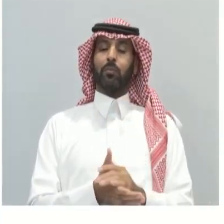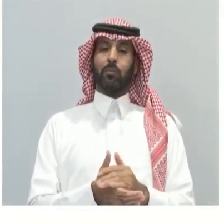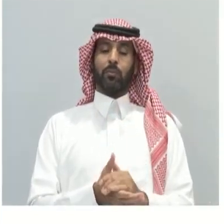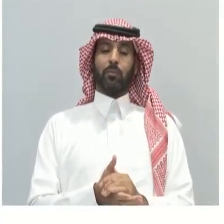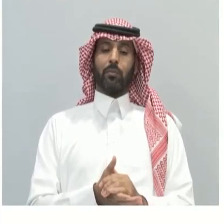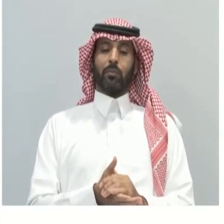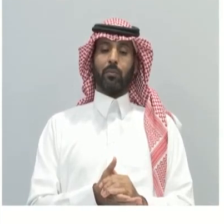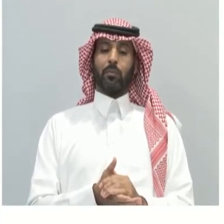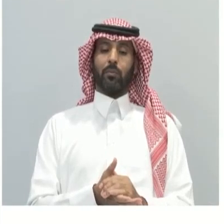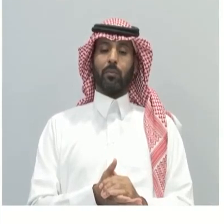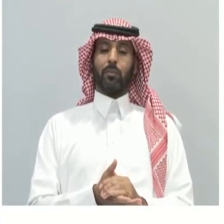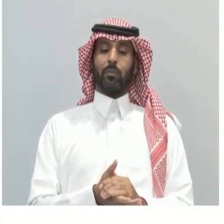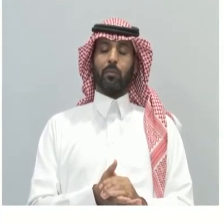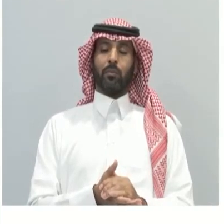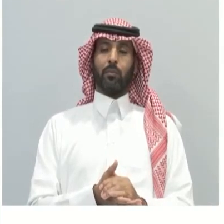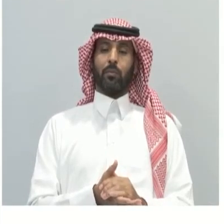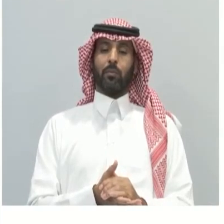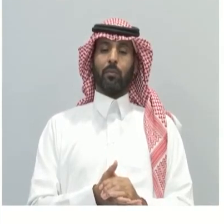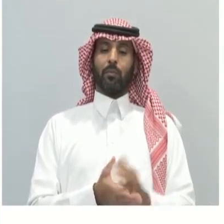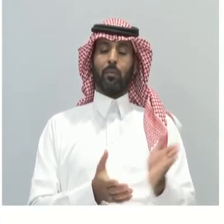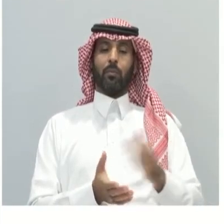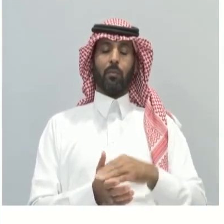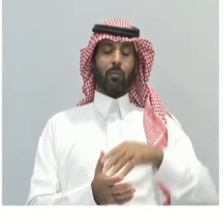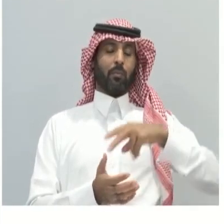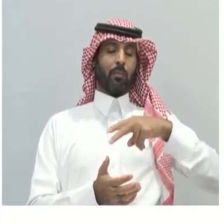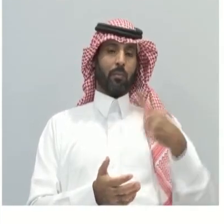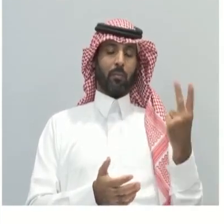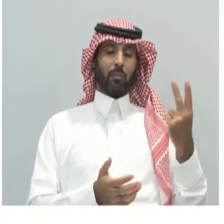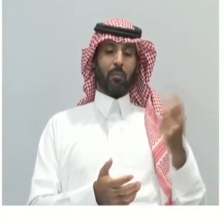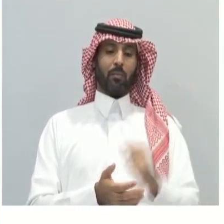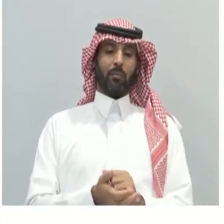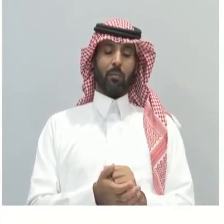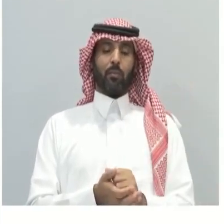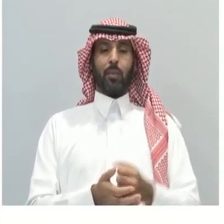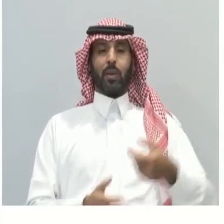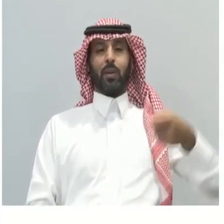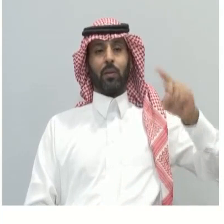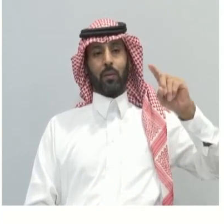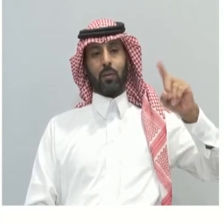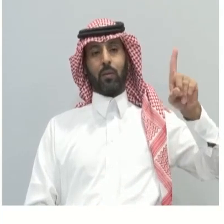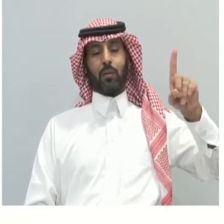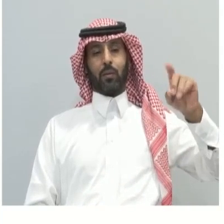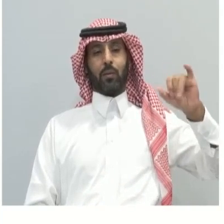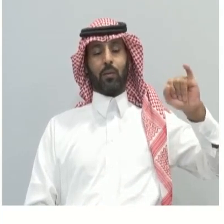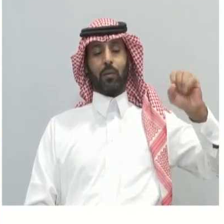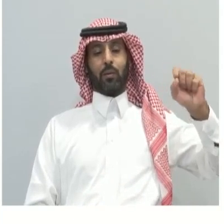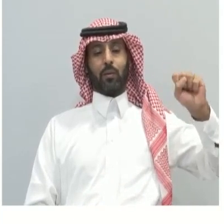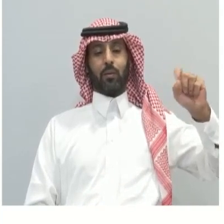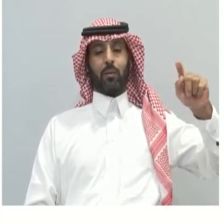this is evolution. What about number two? Distinct. Number